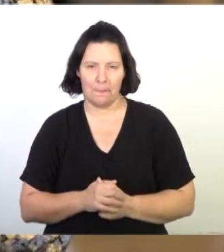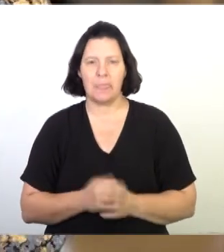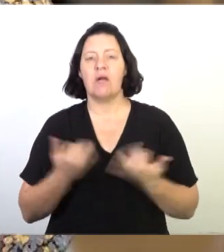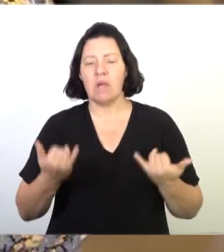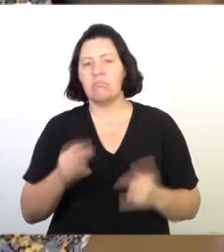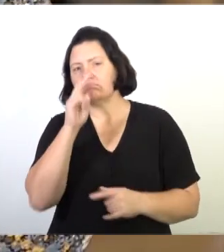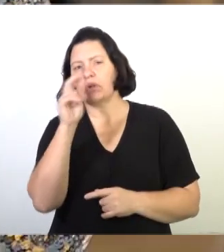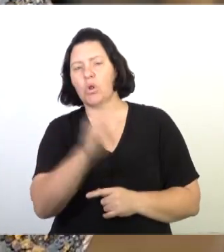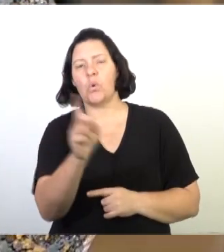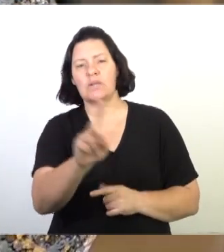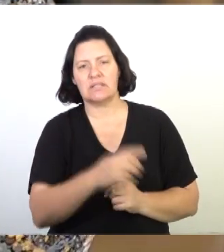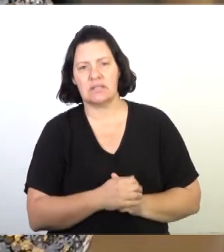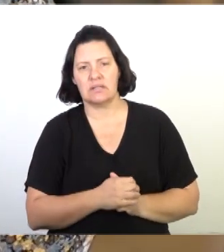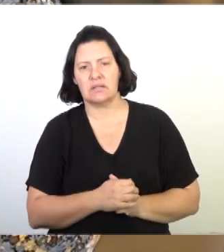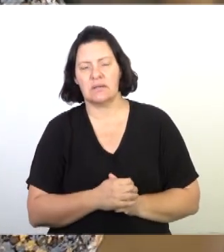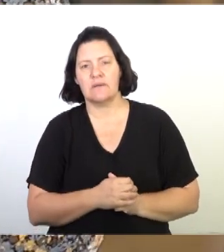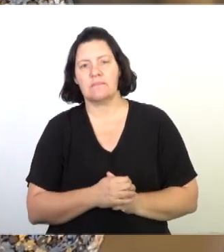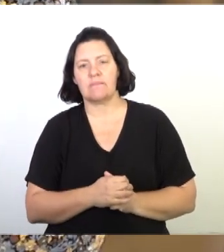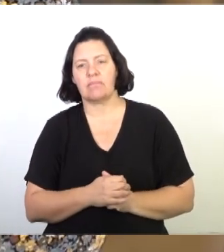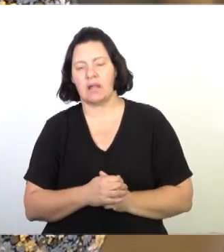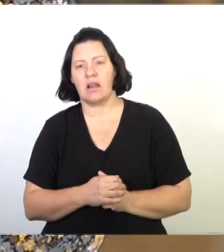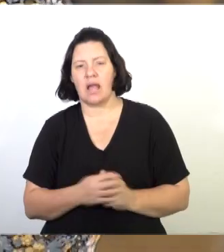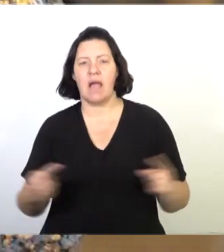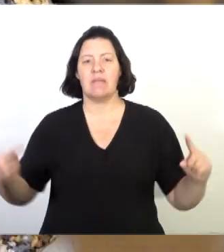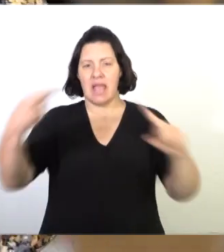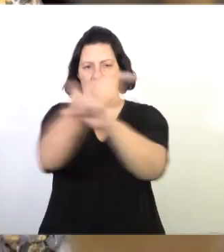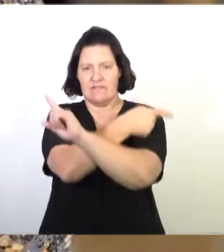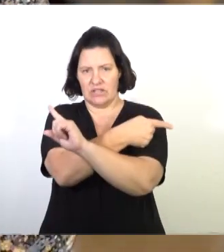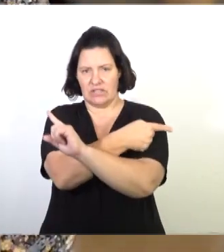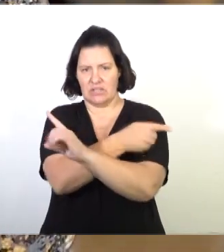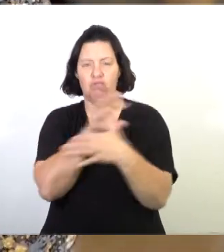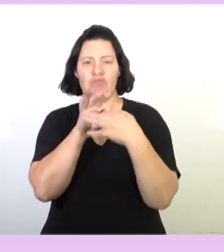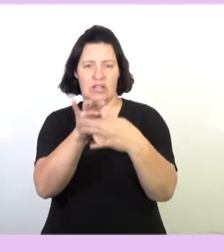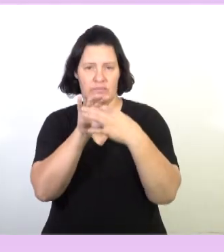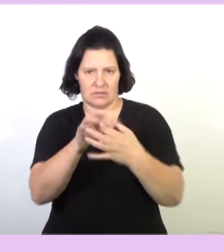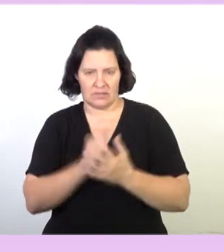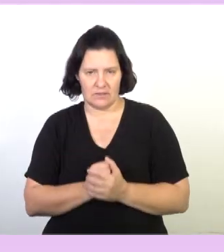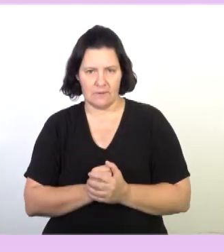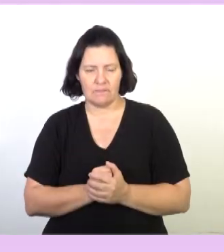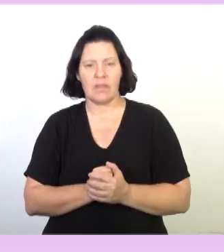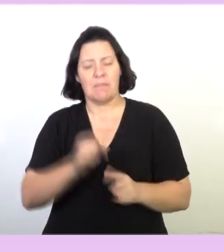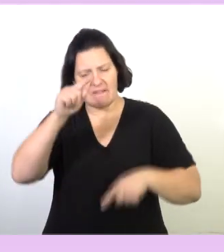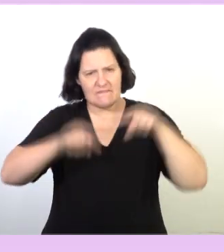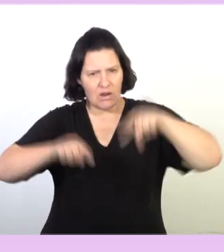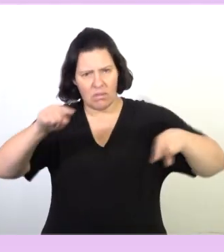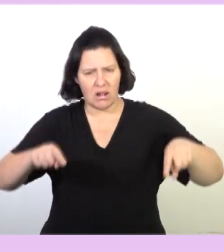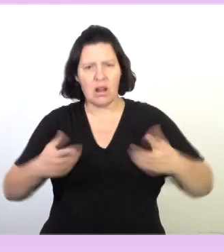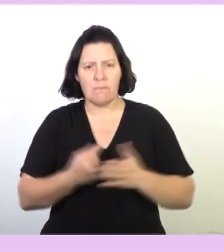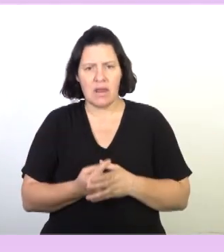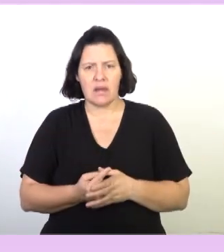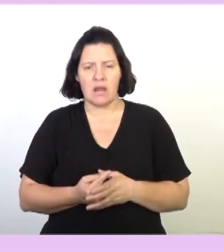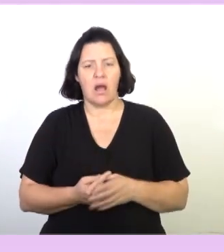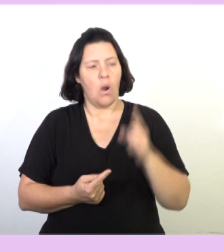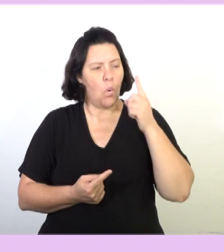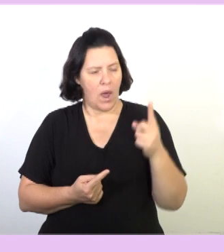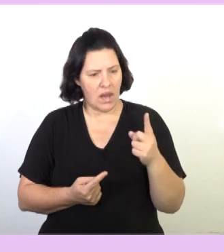this time we are going to look at the inverse relationship. This is a relationship between variables such that